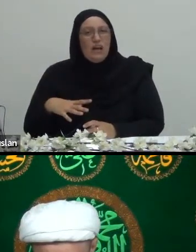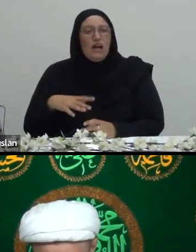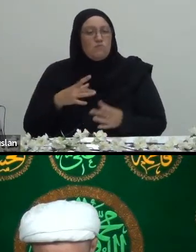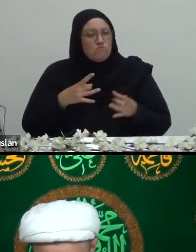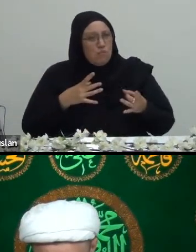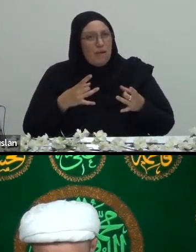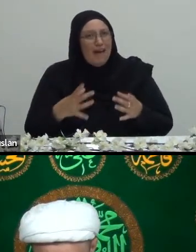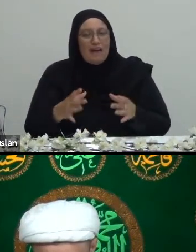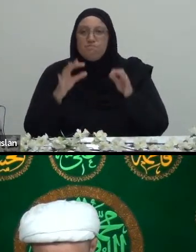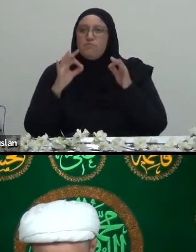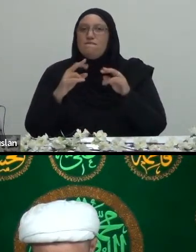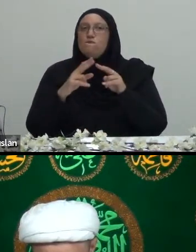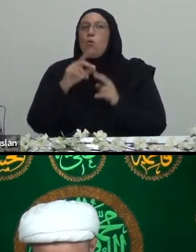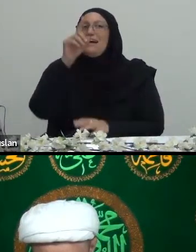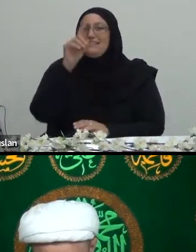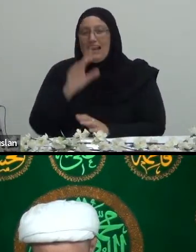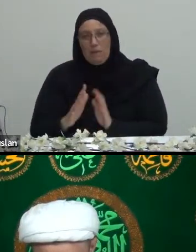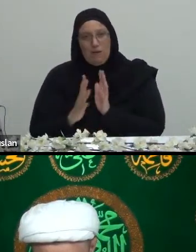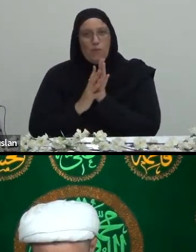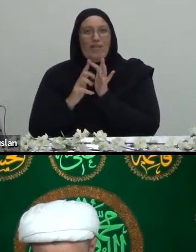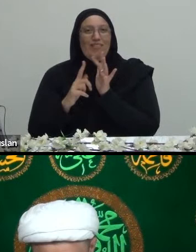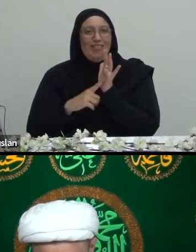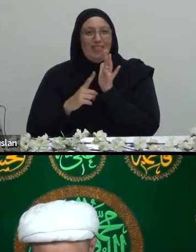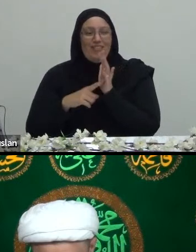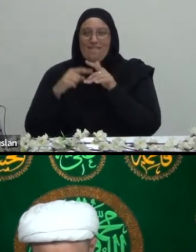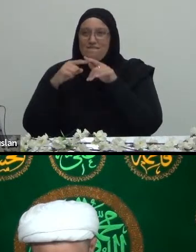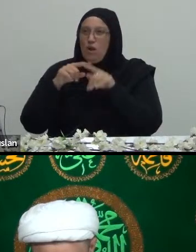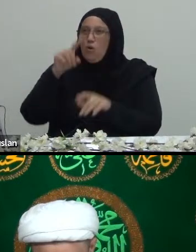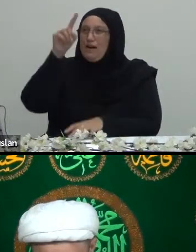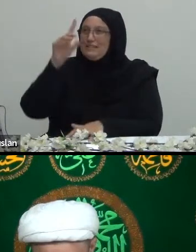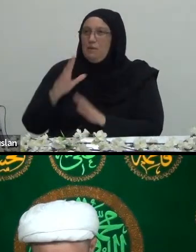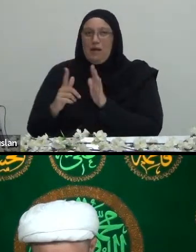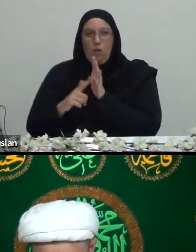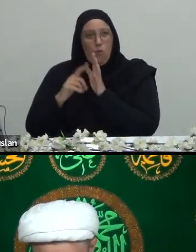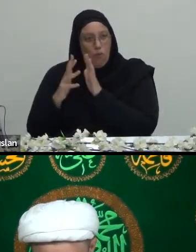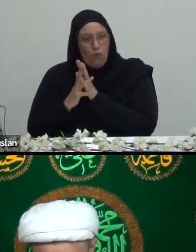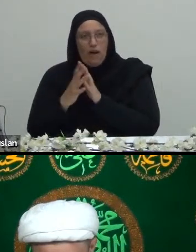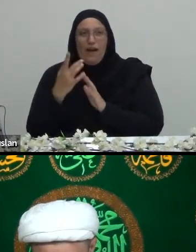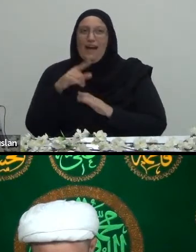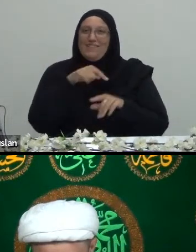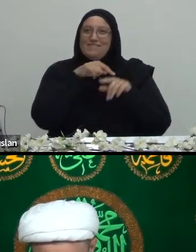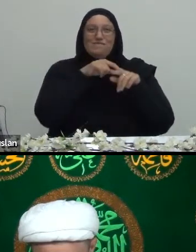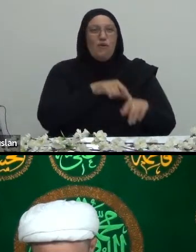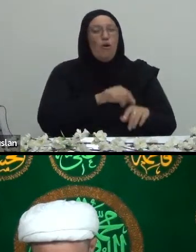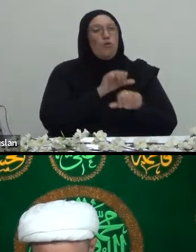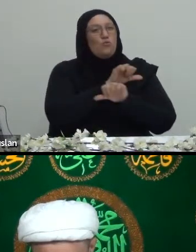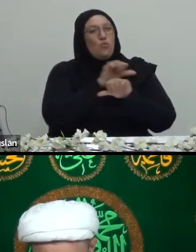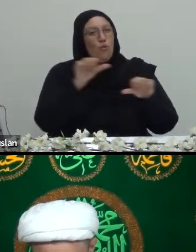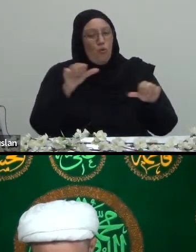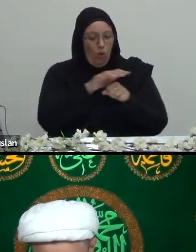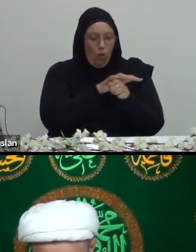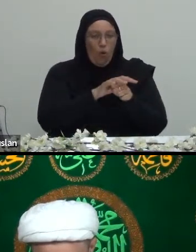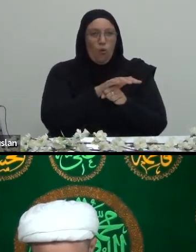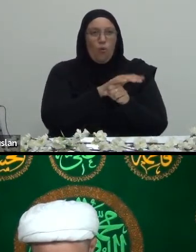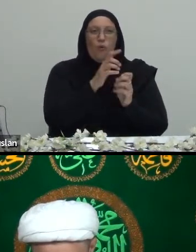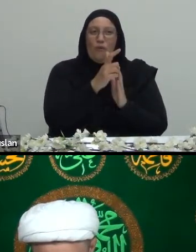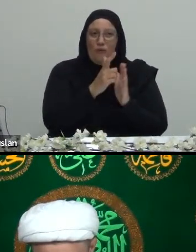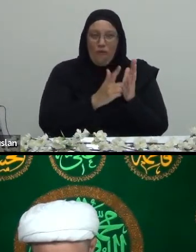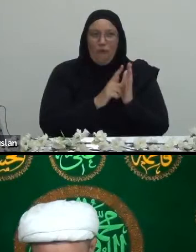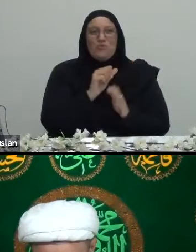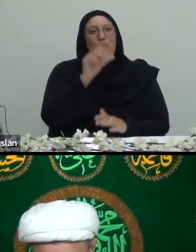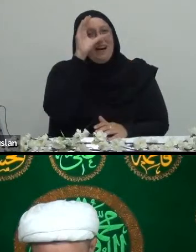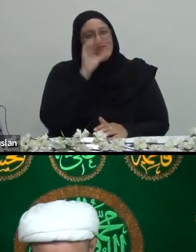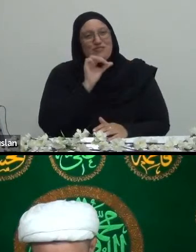will in accordance with Islamic jurisprudence, and of course in line with your local laws